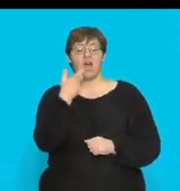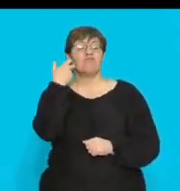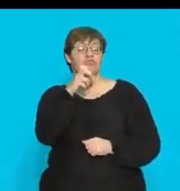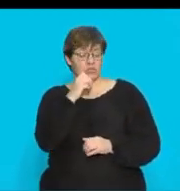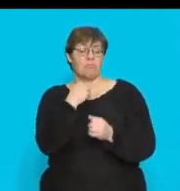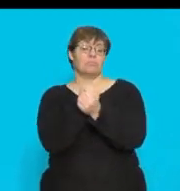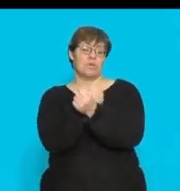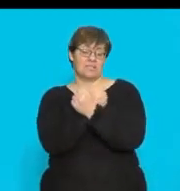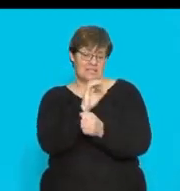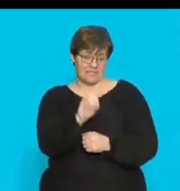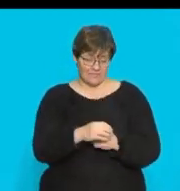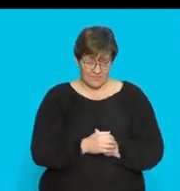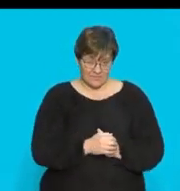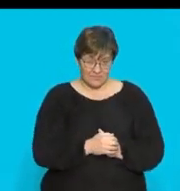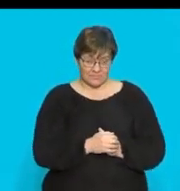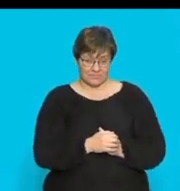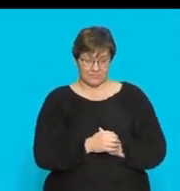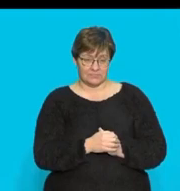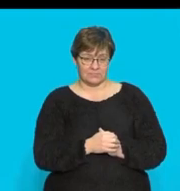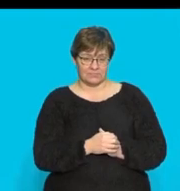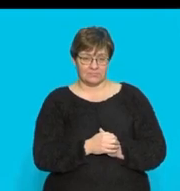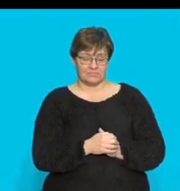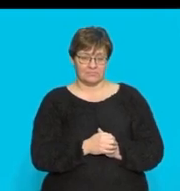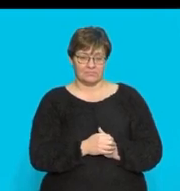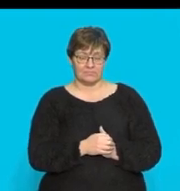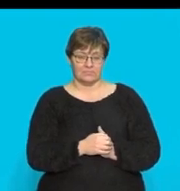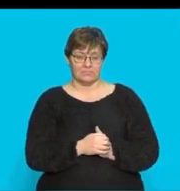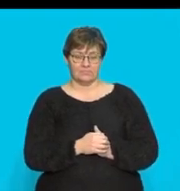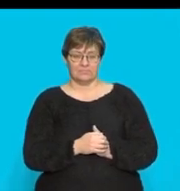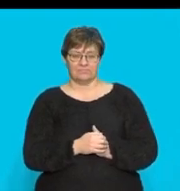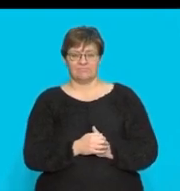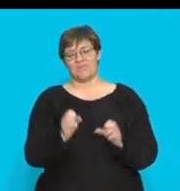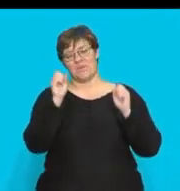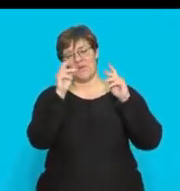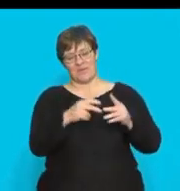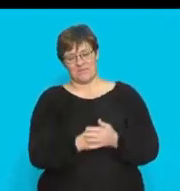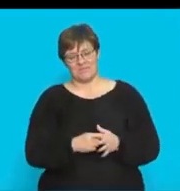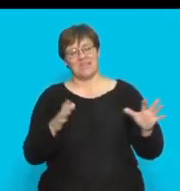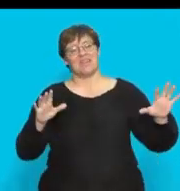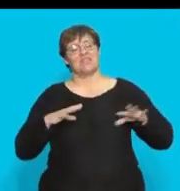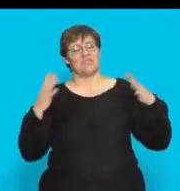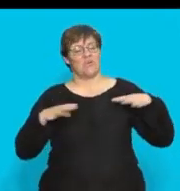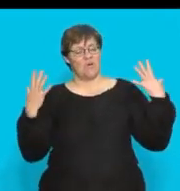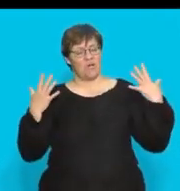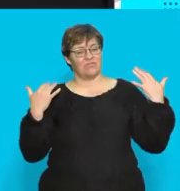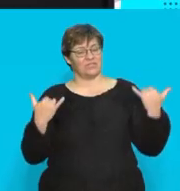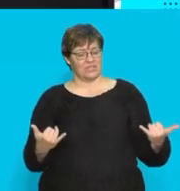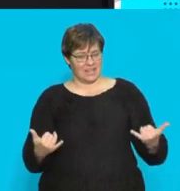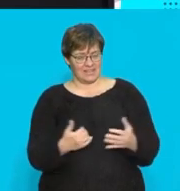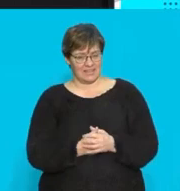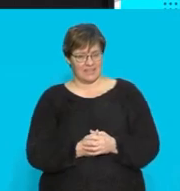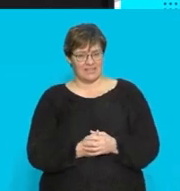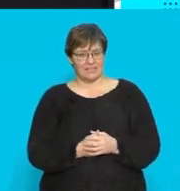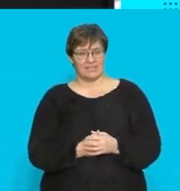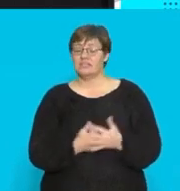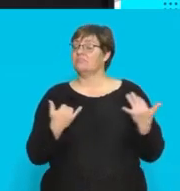is poisonous. Right. Okay, guys, that is all that we have for today. Right,